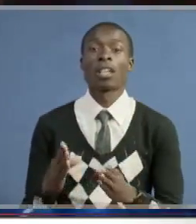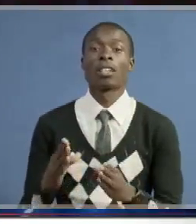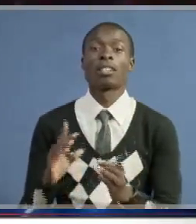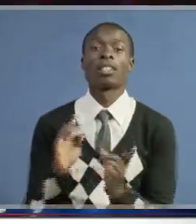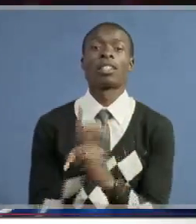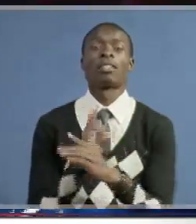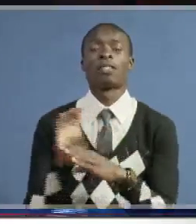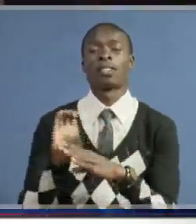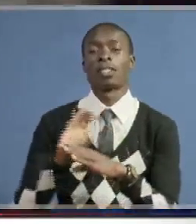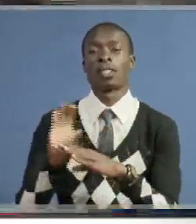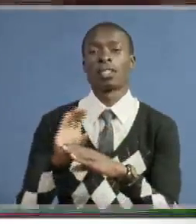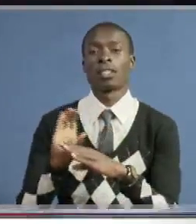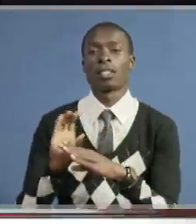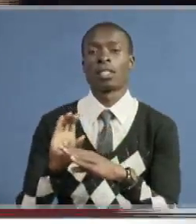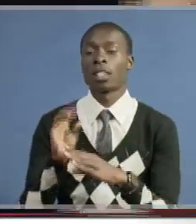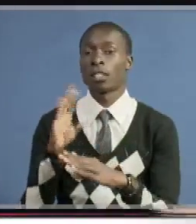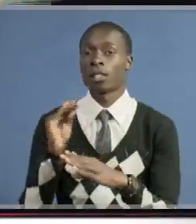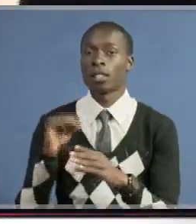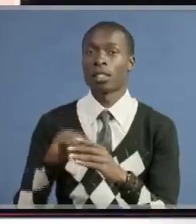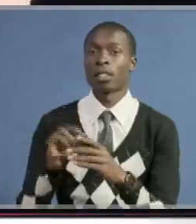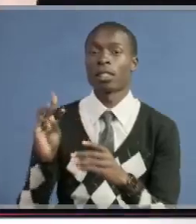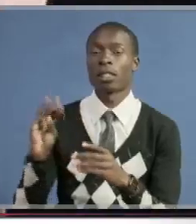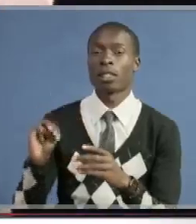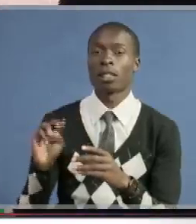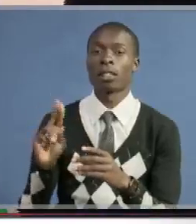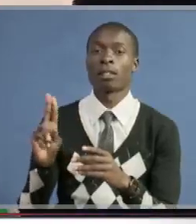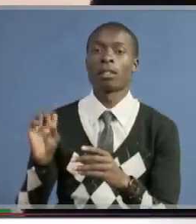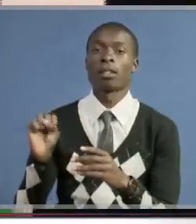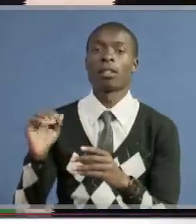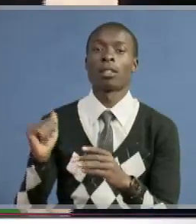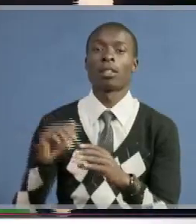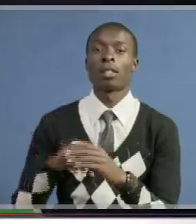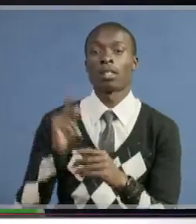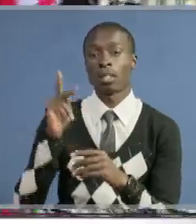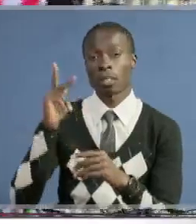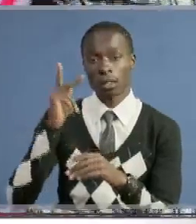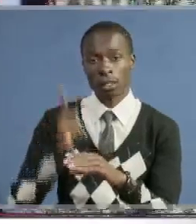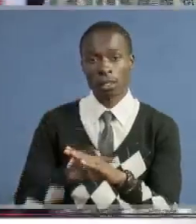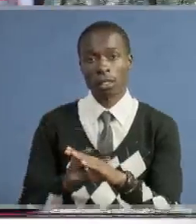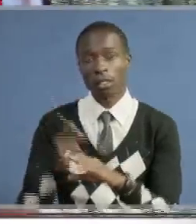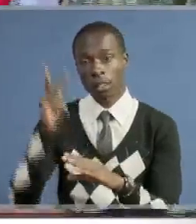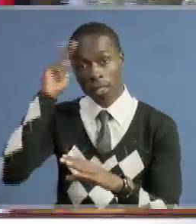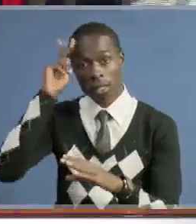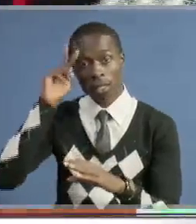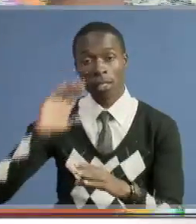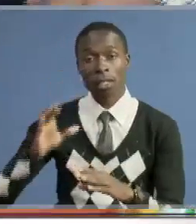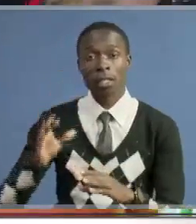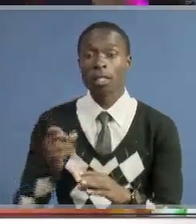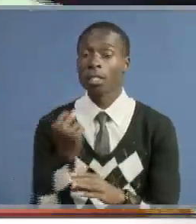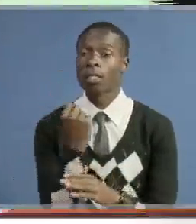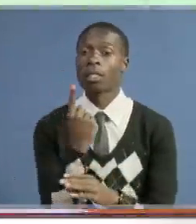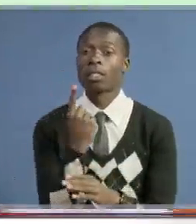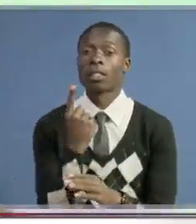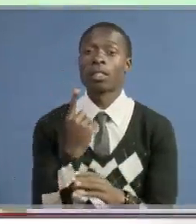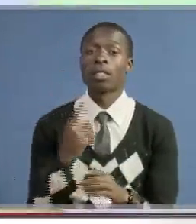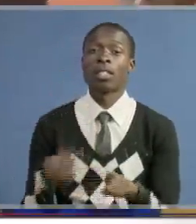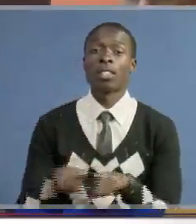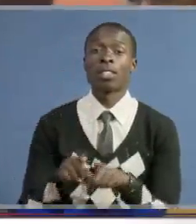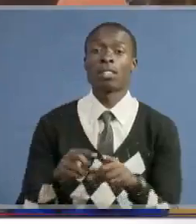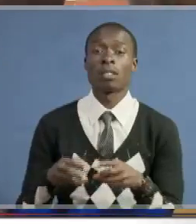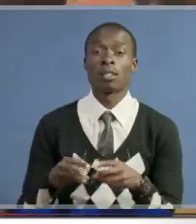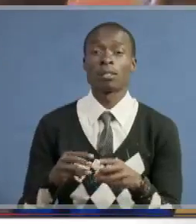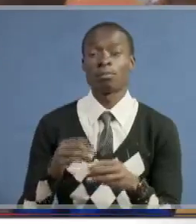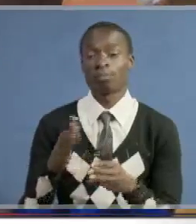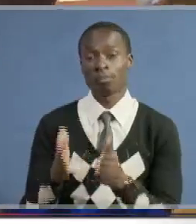different careers. While speaking at Musa Gitao Primary School in Kikuyu, Kiambu County, the DP said, as part of the